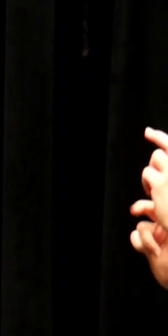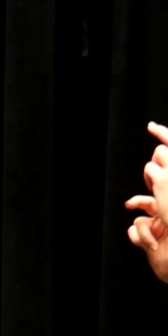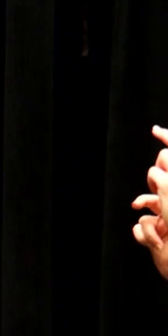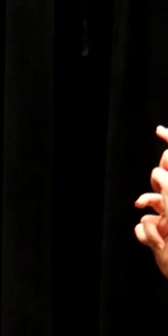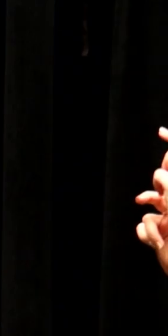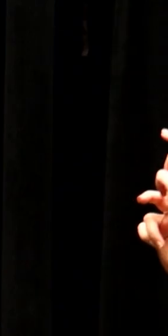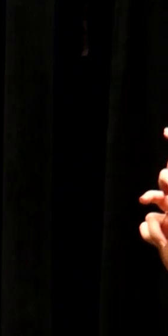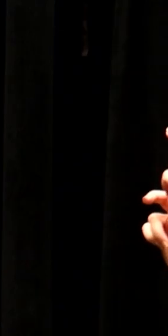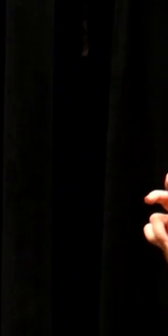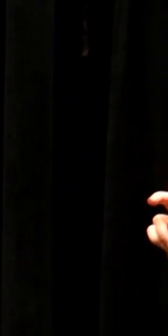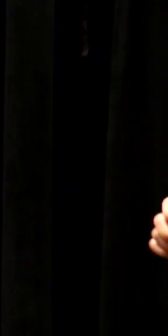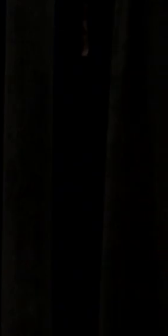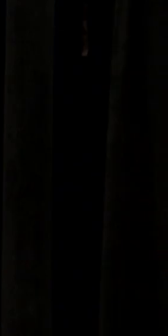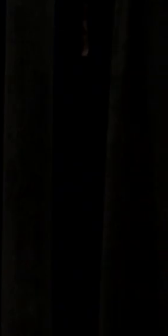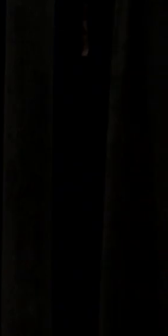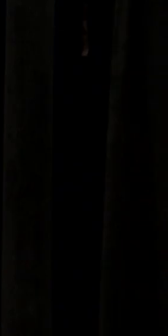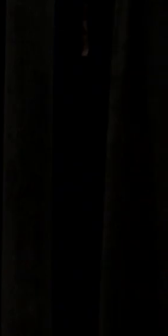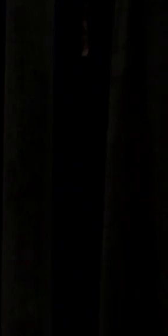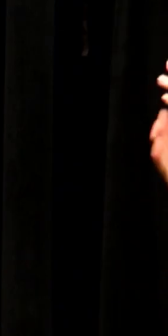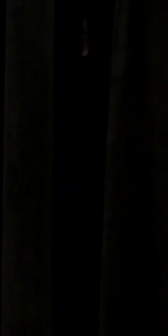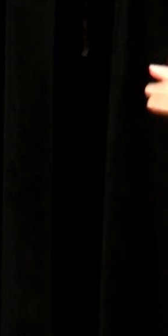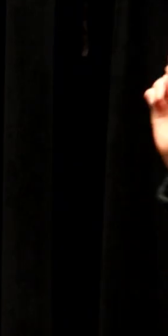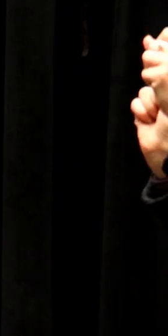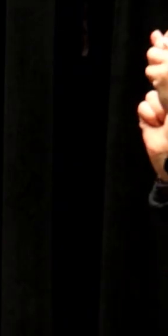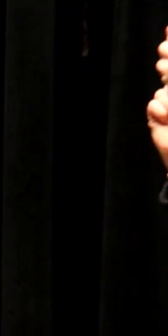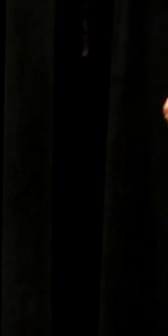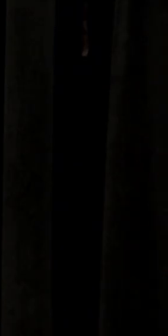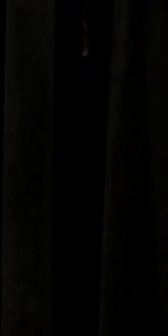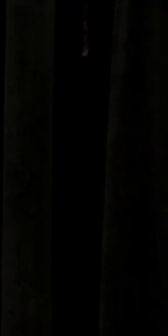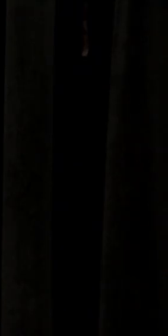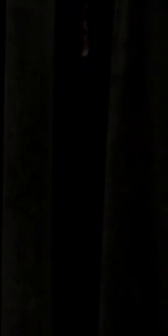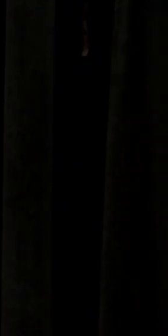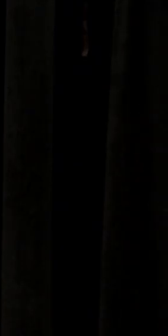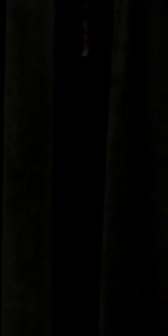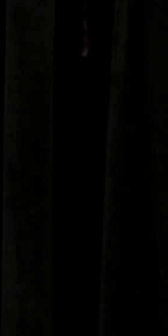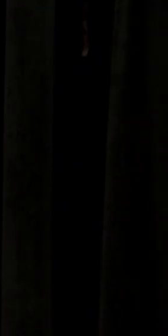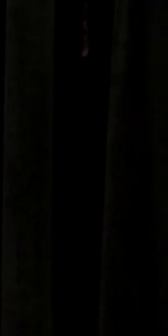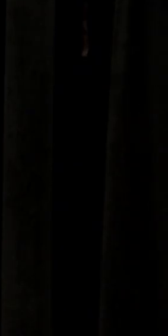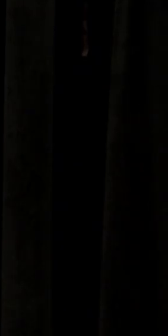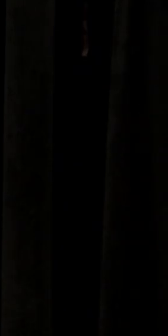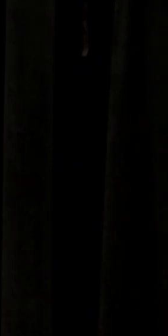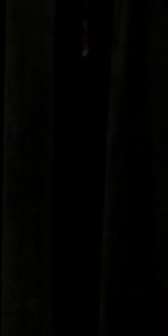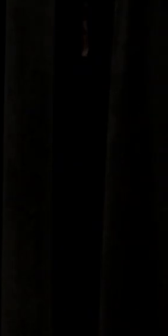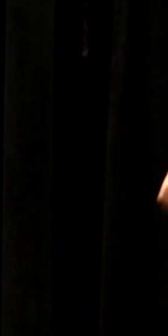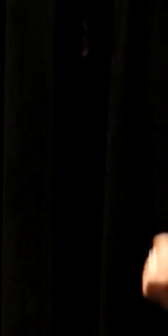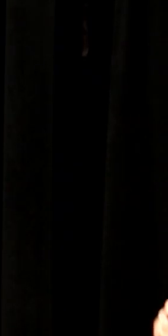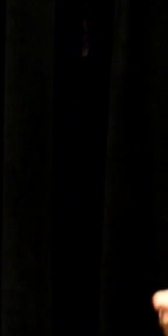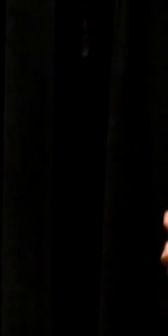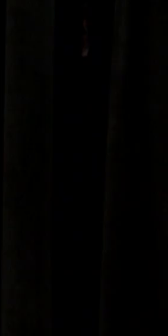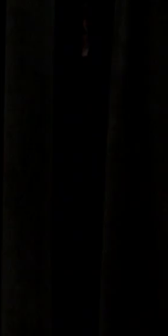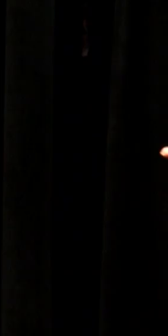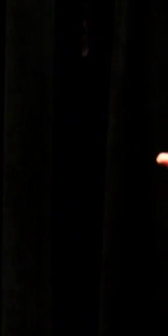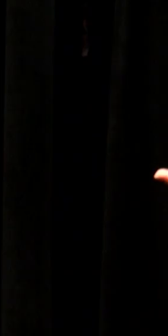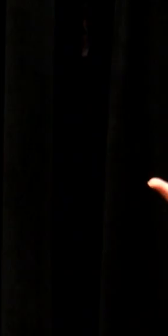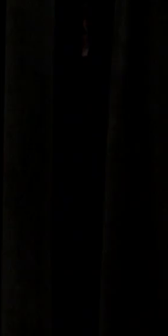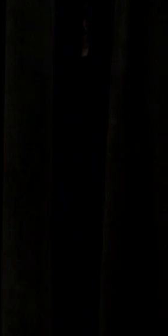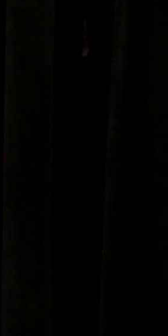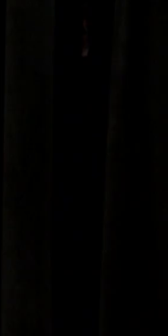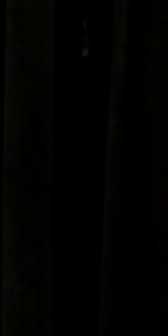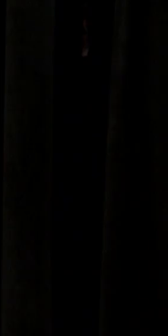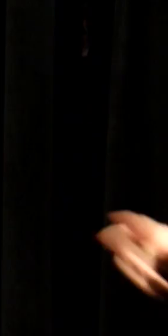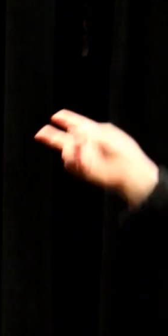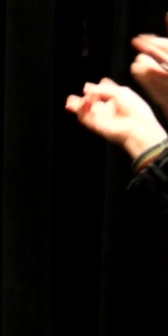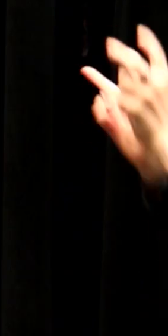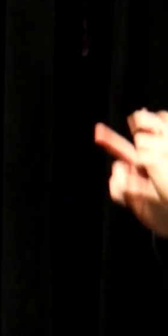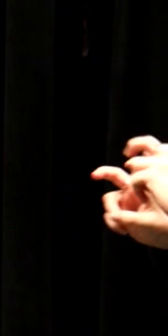of our resources in making sure that students can think, and students can actually understand design. Again, AI is a